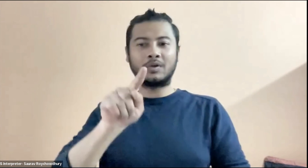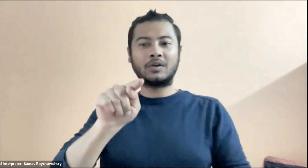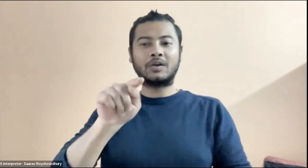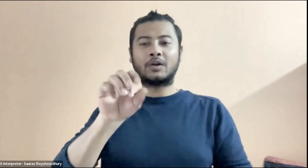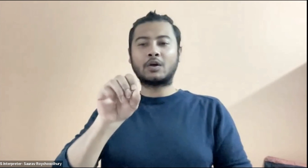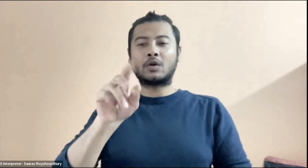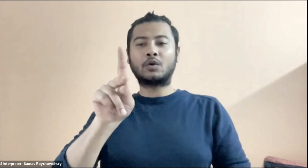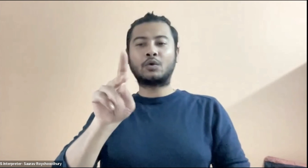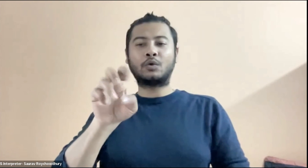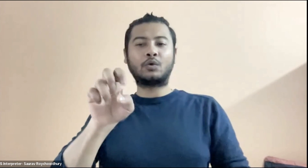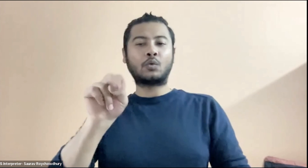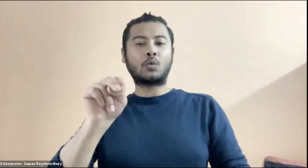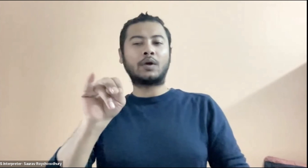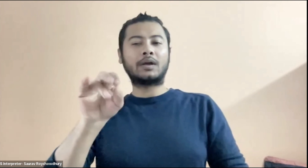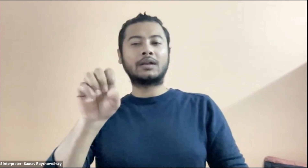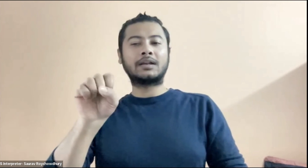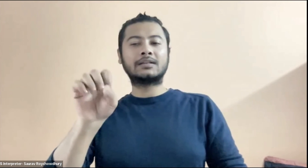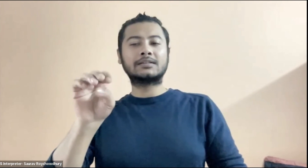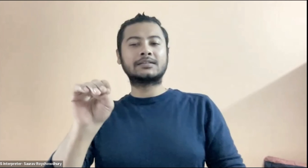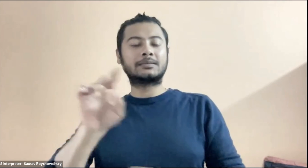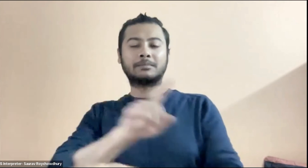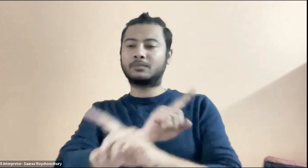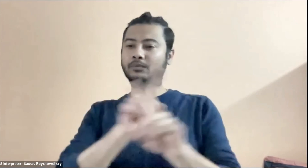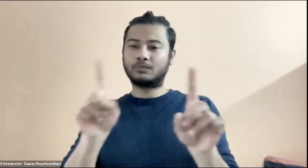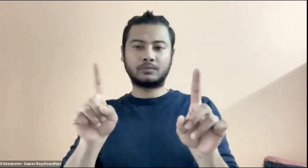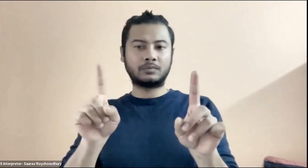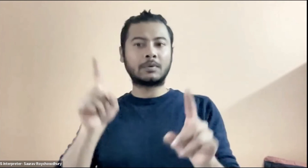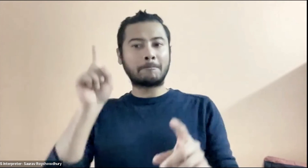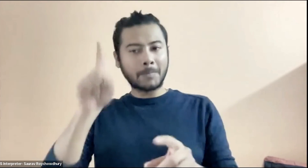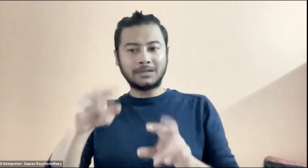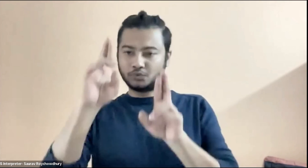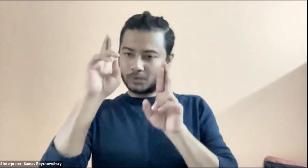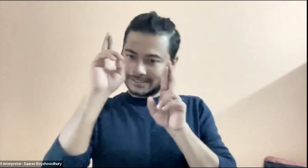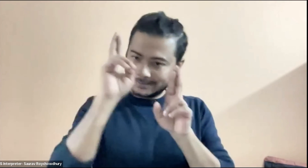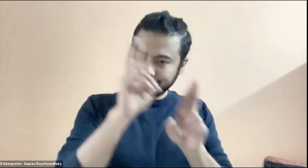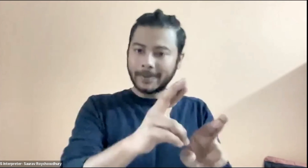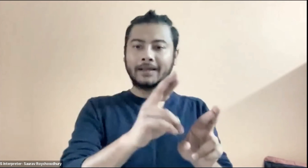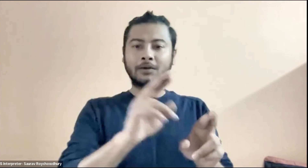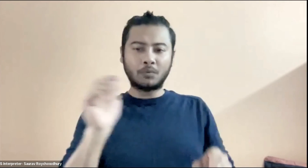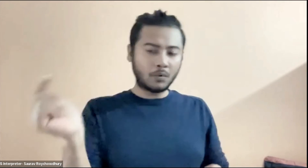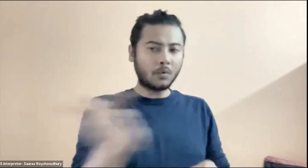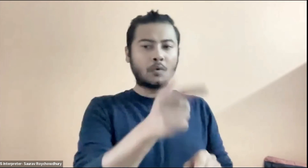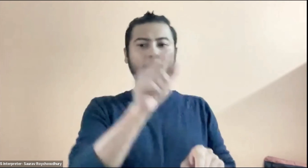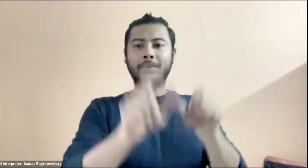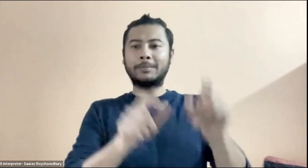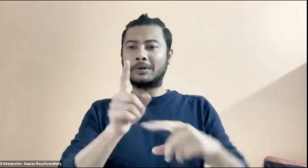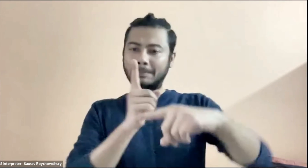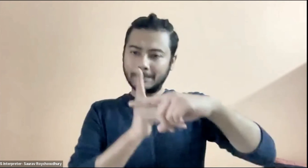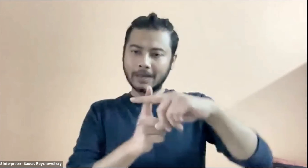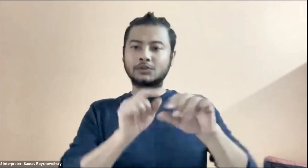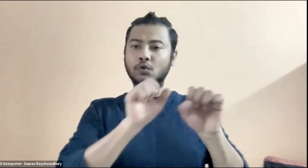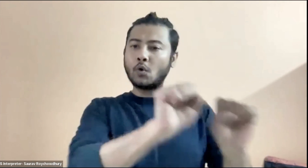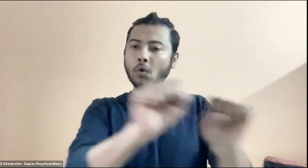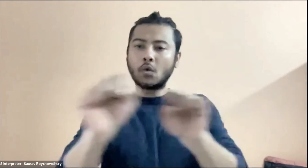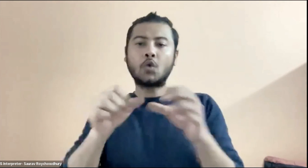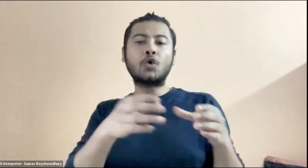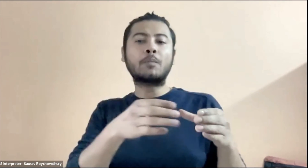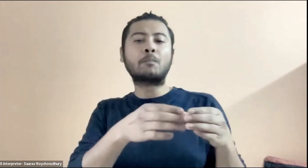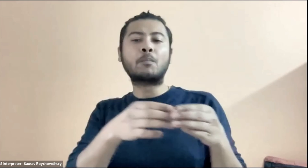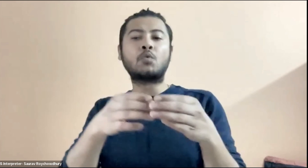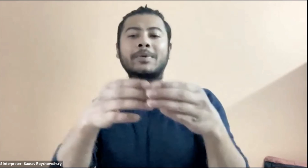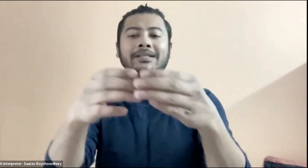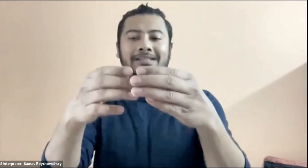the stakeholders, including the people's movement, because we also come with a